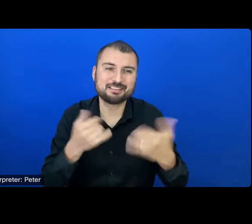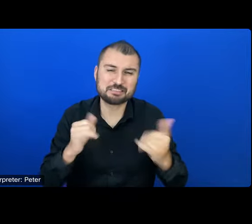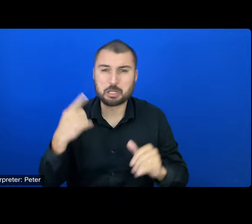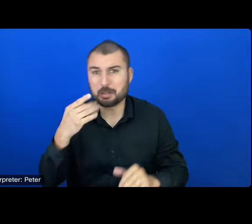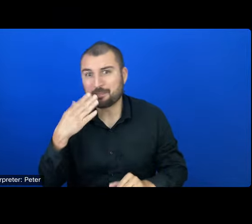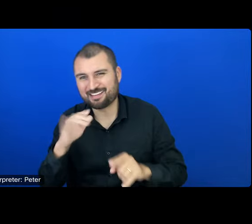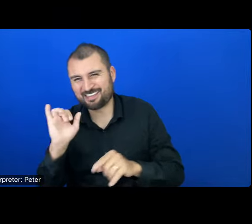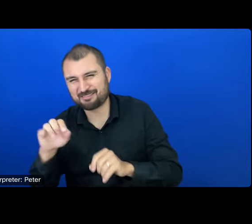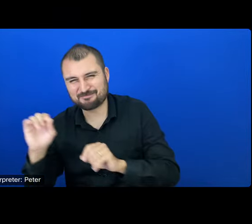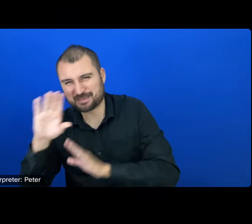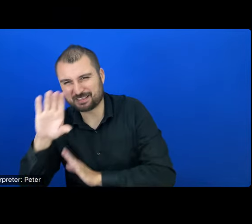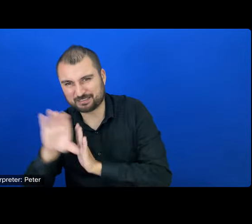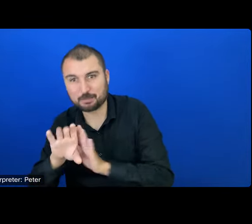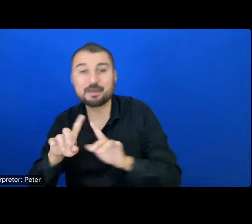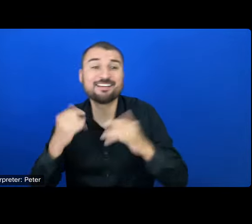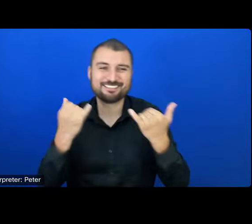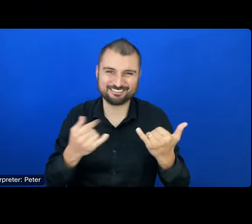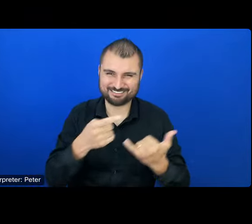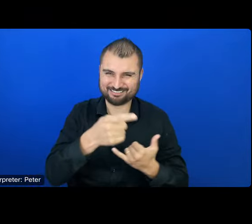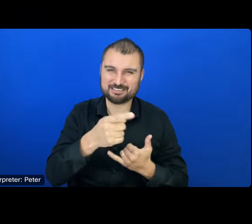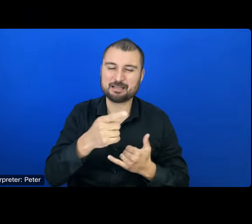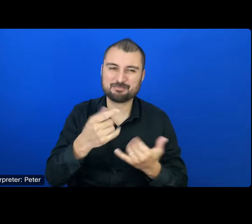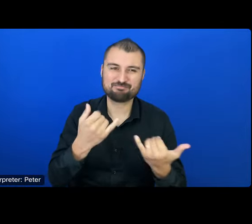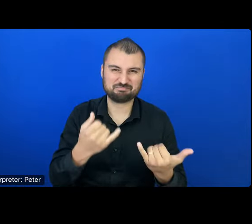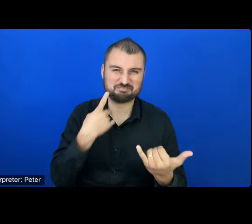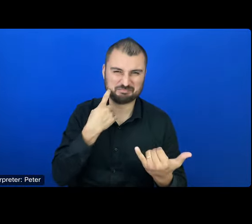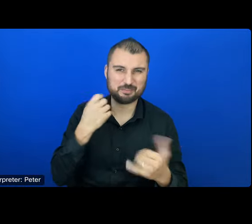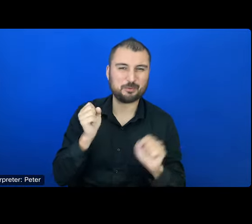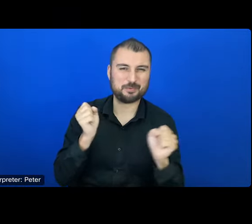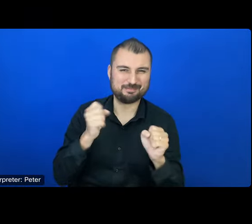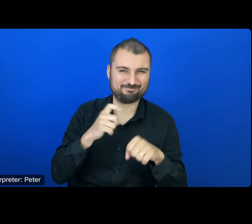was what happened. This is a current slide from this past winter.